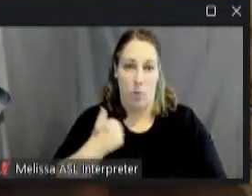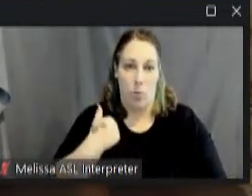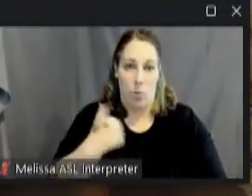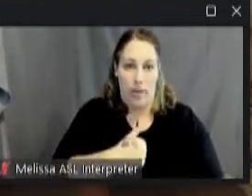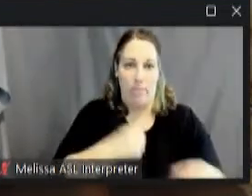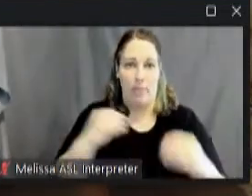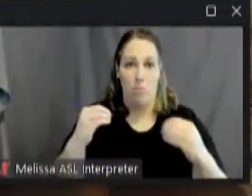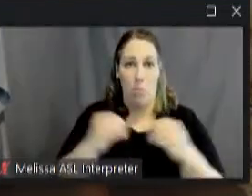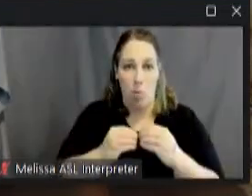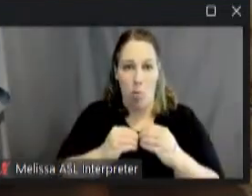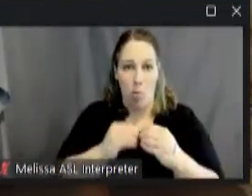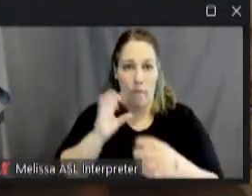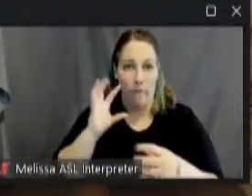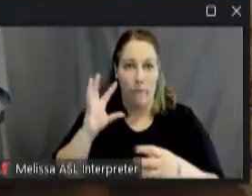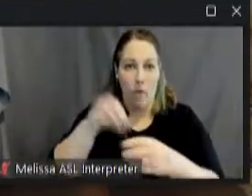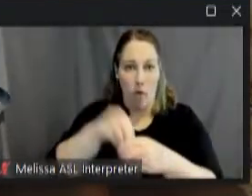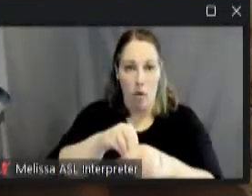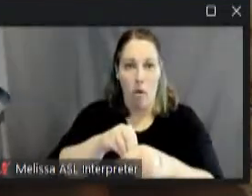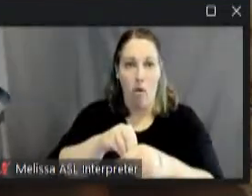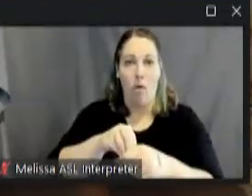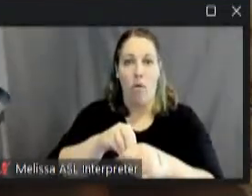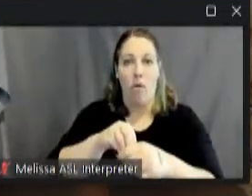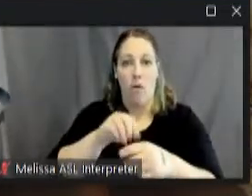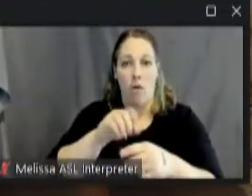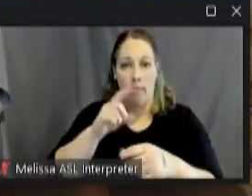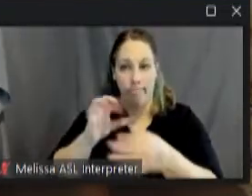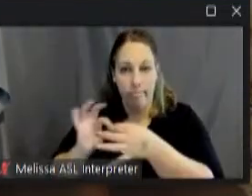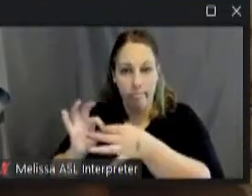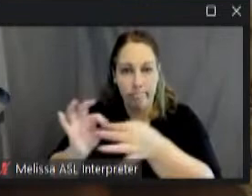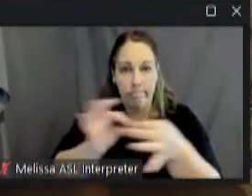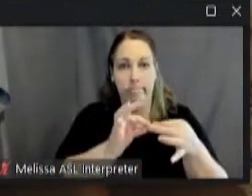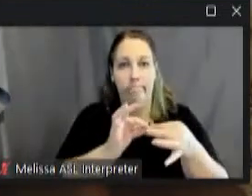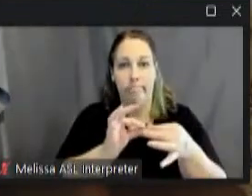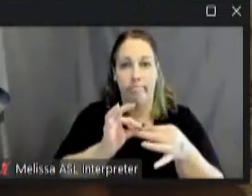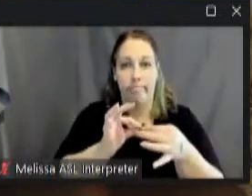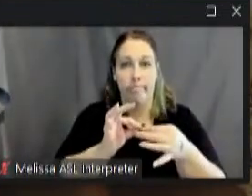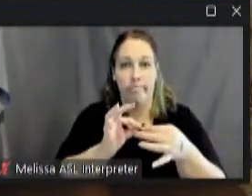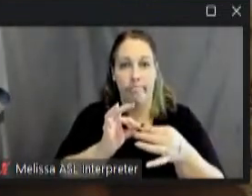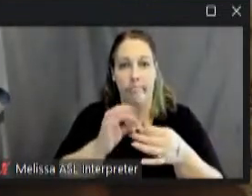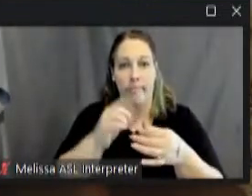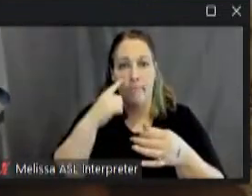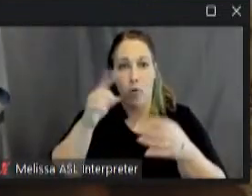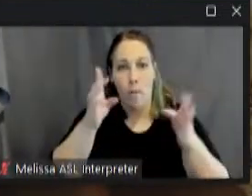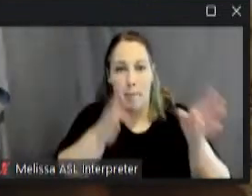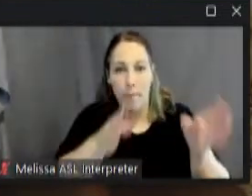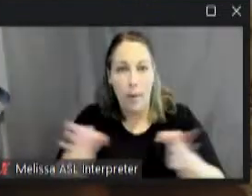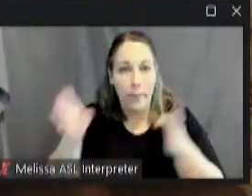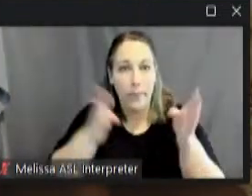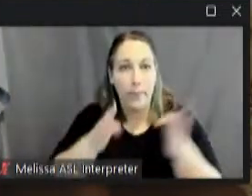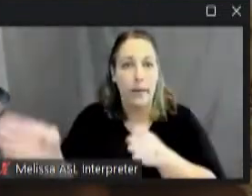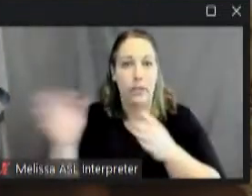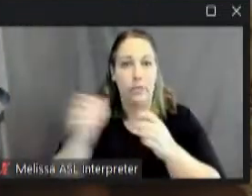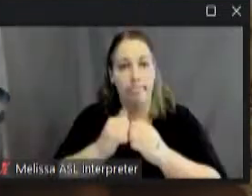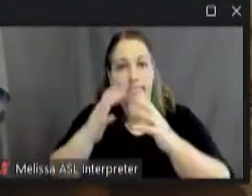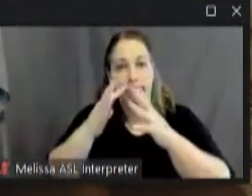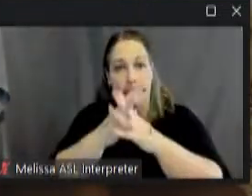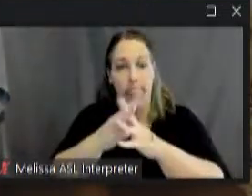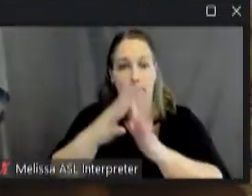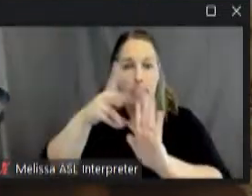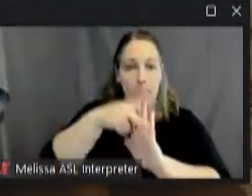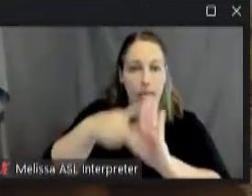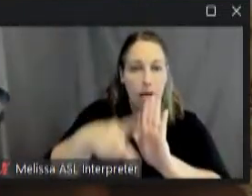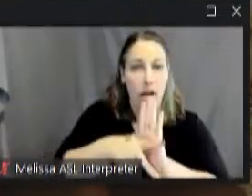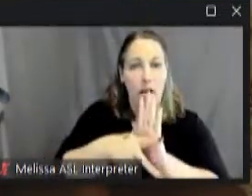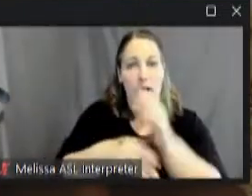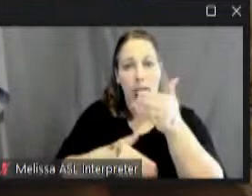in the joint preparation of protocols and policies,